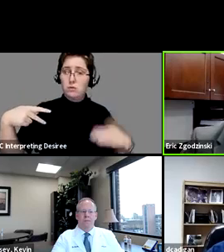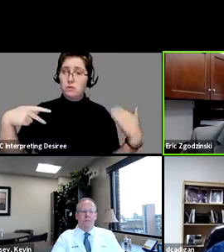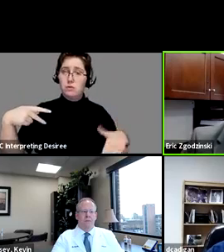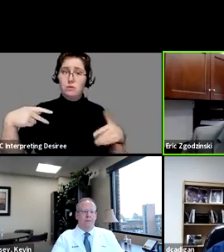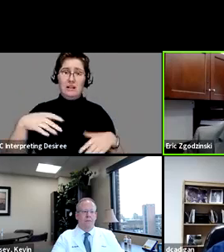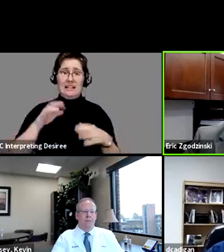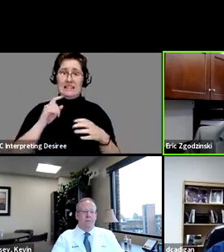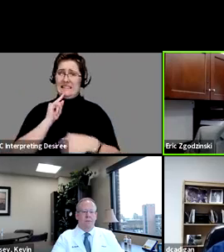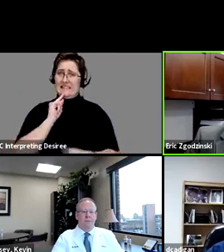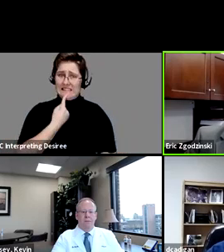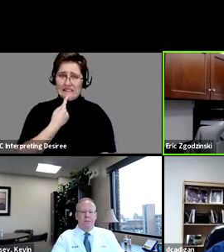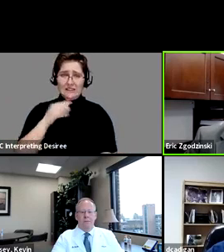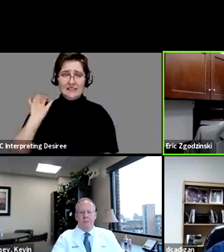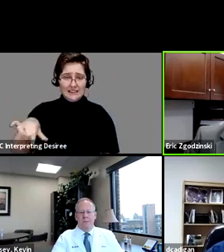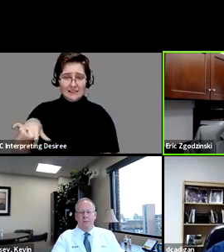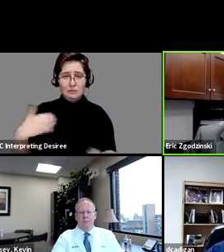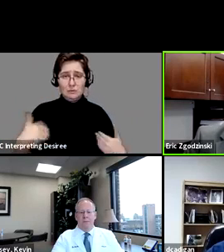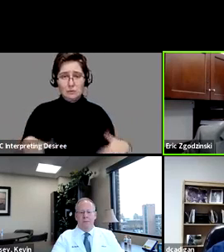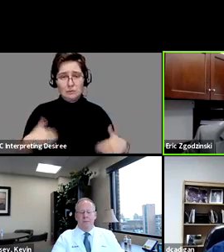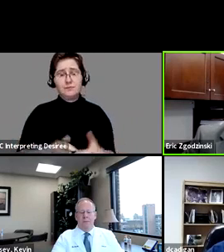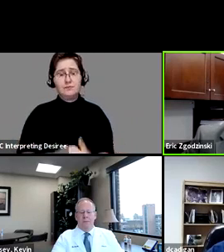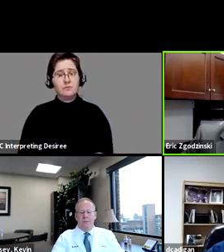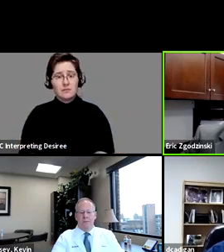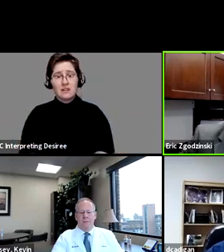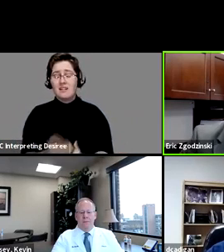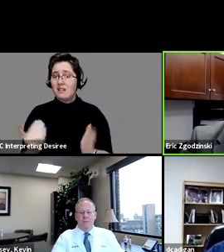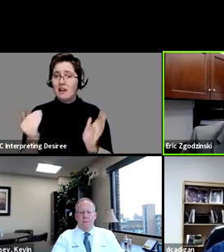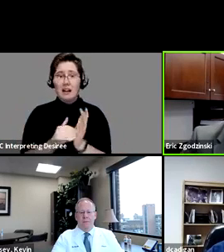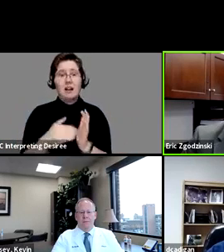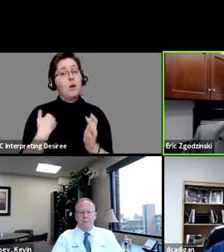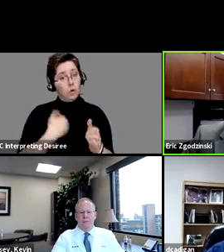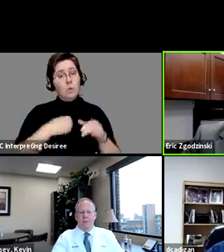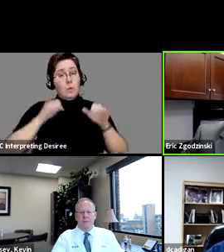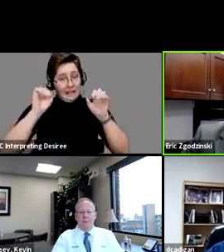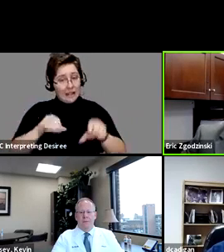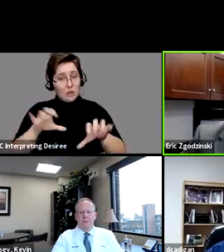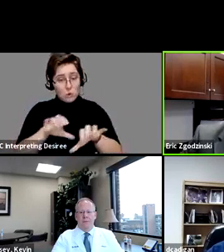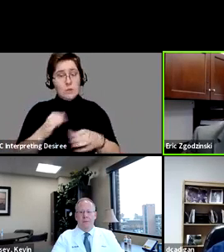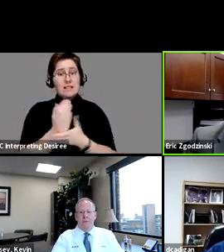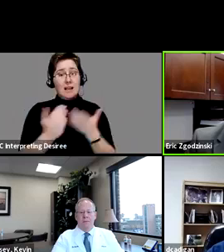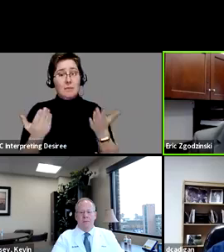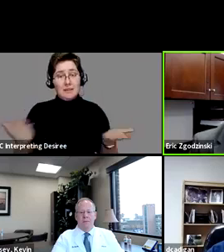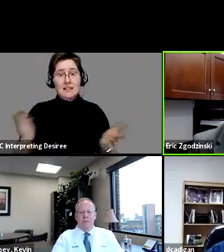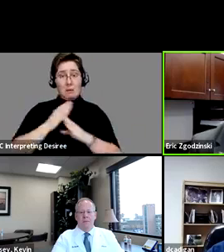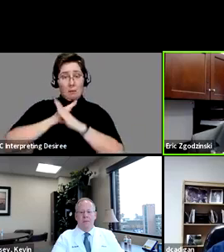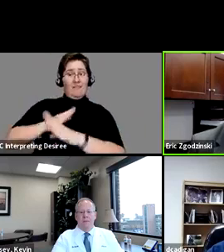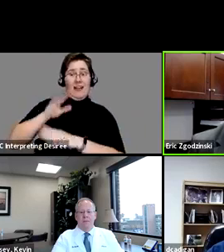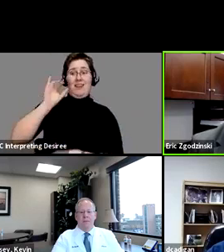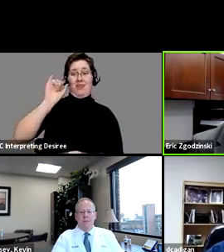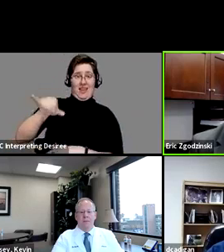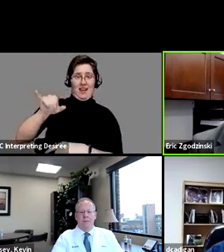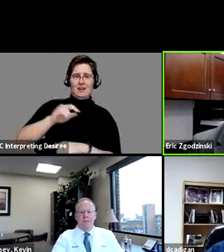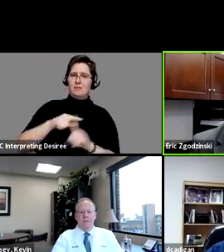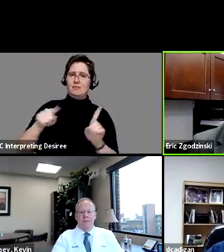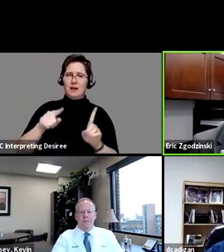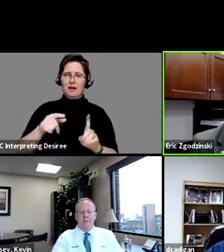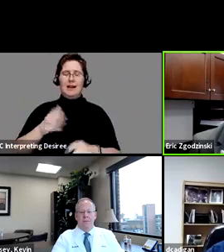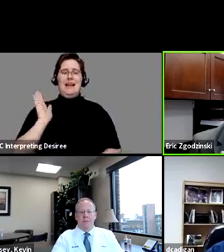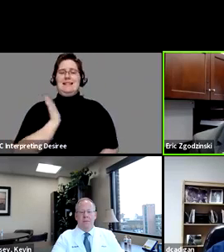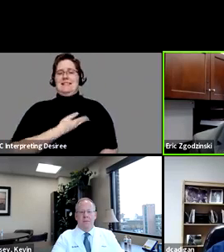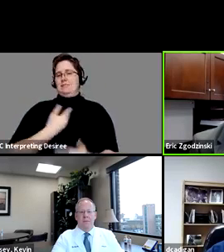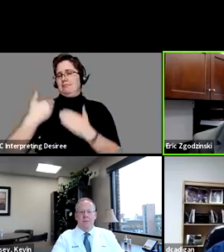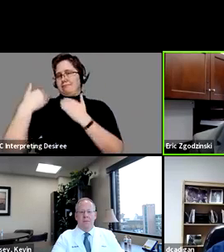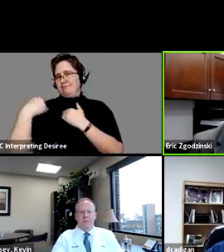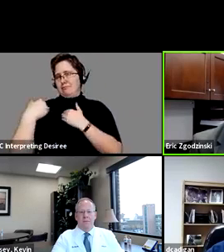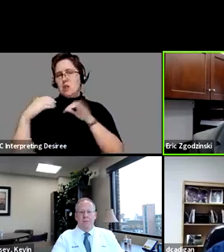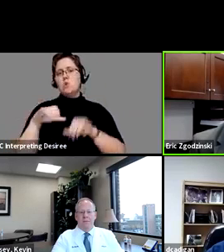is significant. And there are some things that, again, we can do to not get to purple, but it is really up to us to be able to do